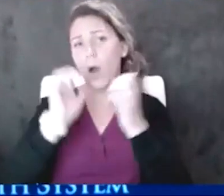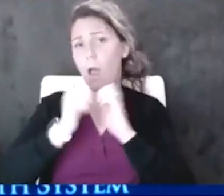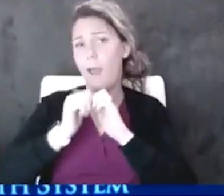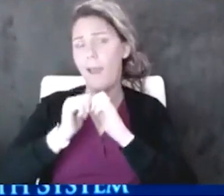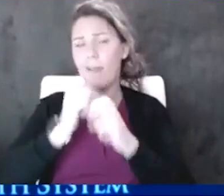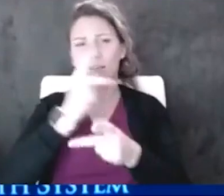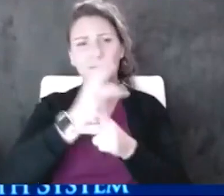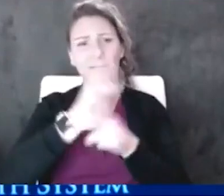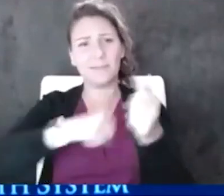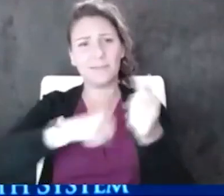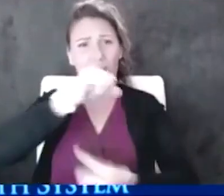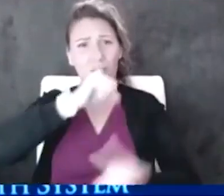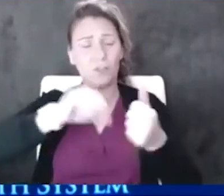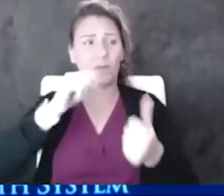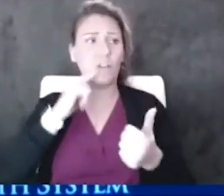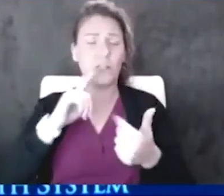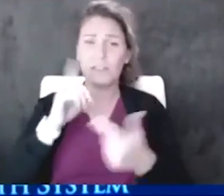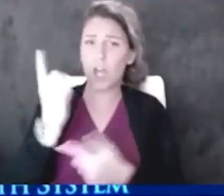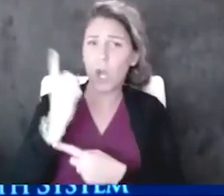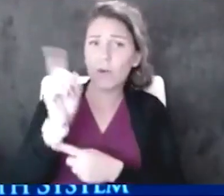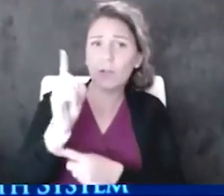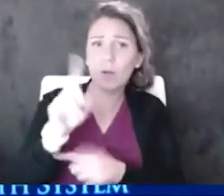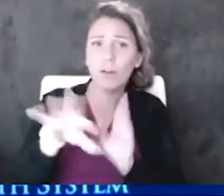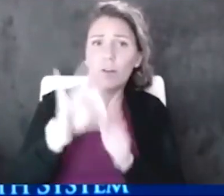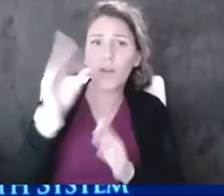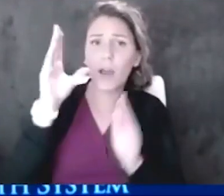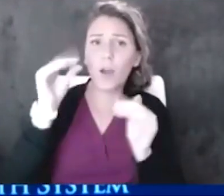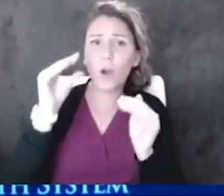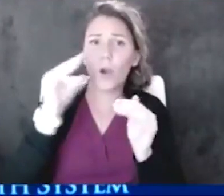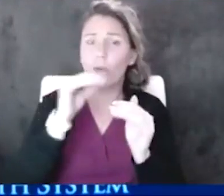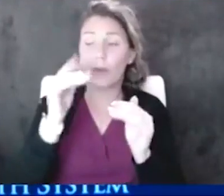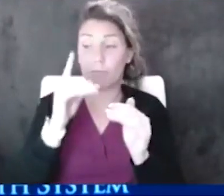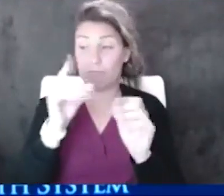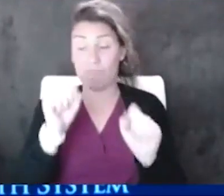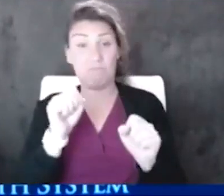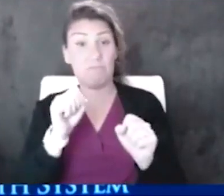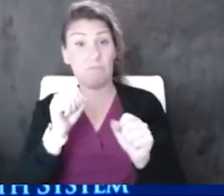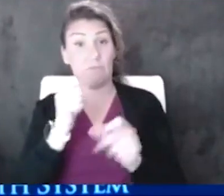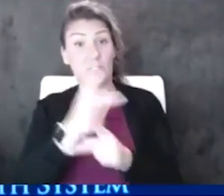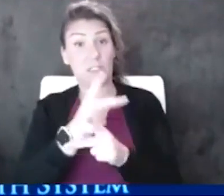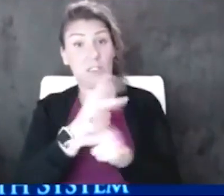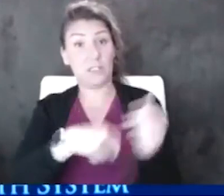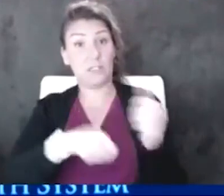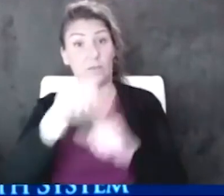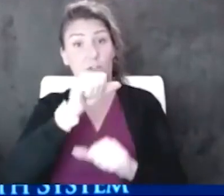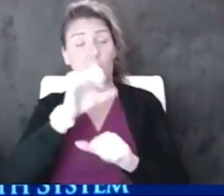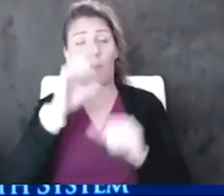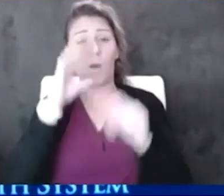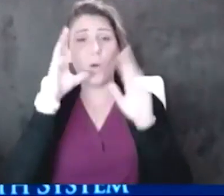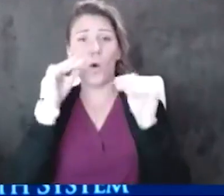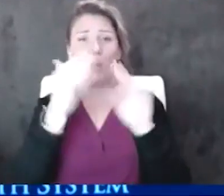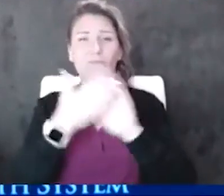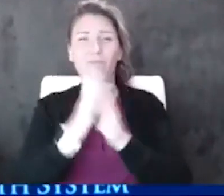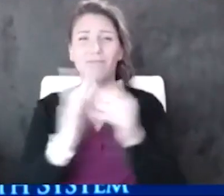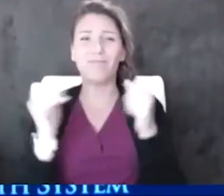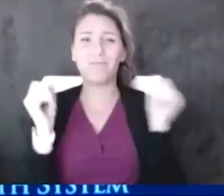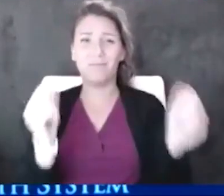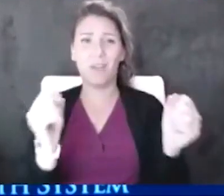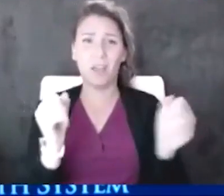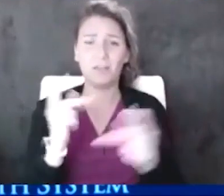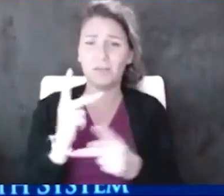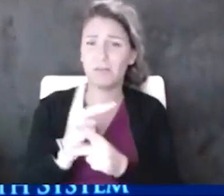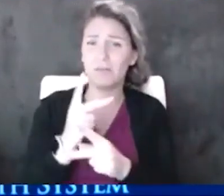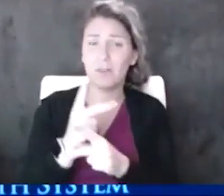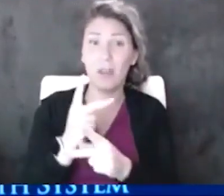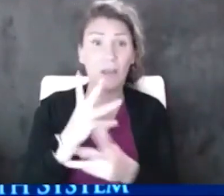we find hope. And if we can help take care of each other, then that hope grows stronger. So taking care of patients out of Hurricane Ida, trying to